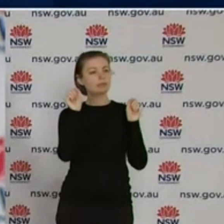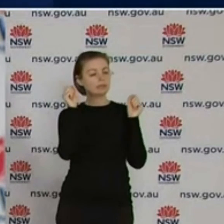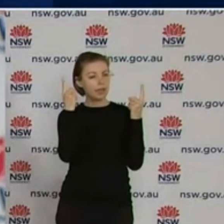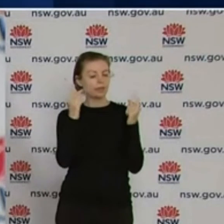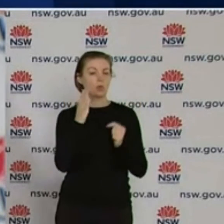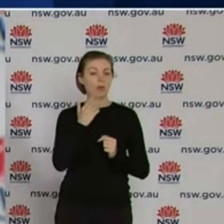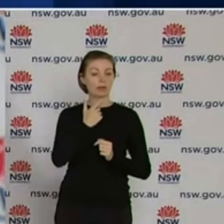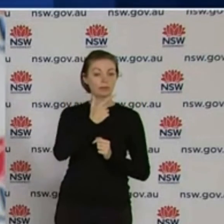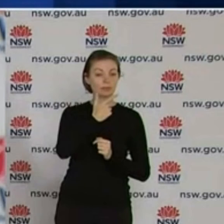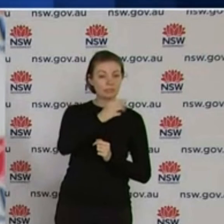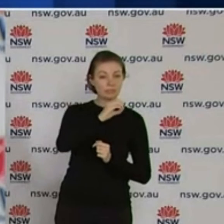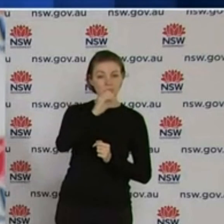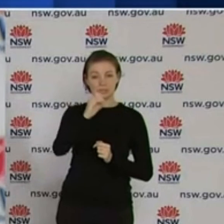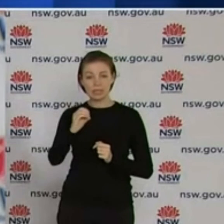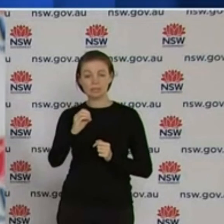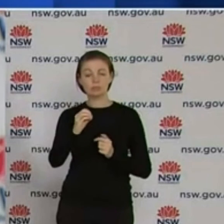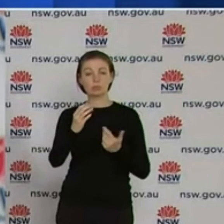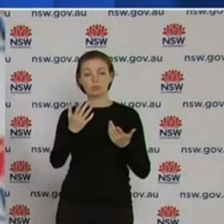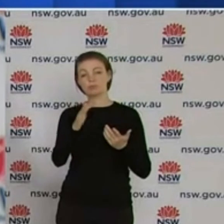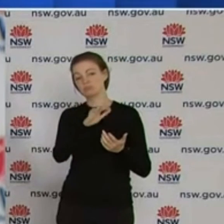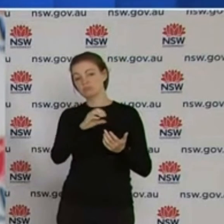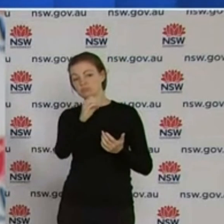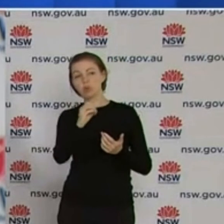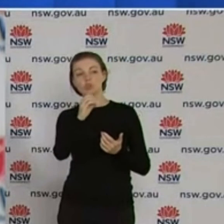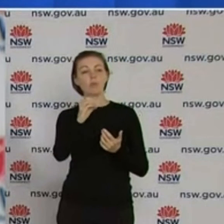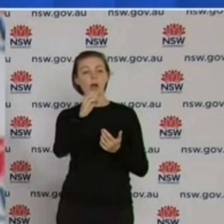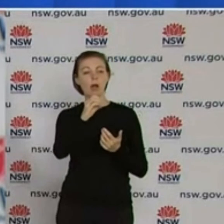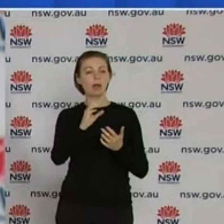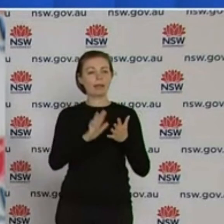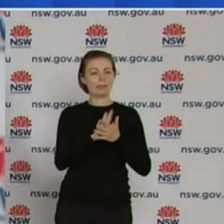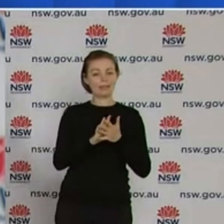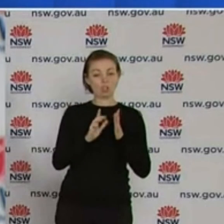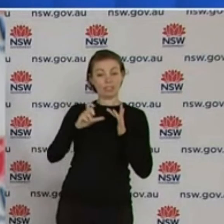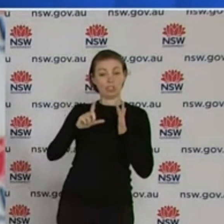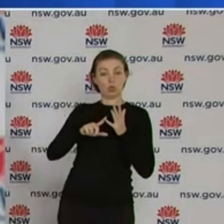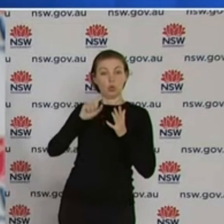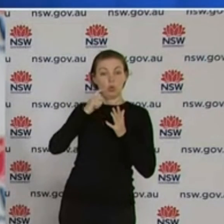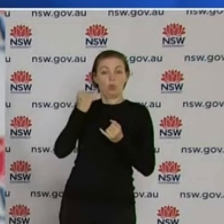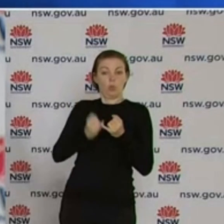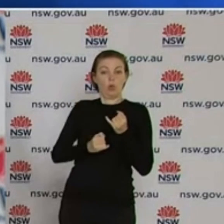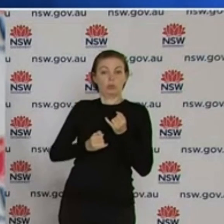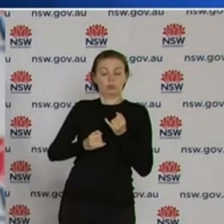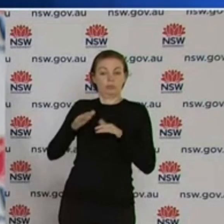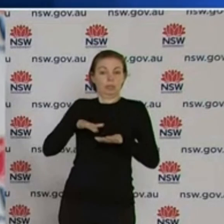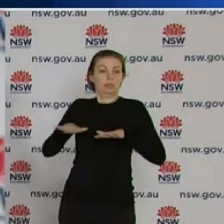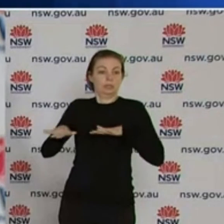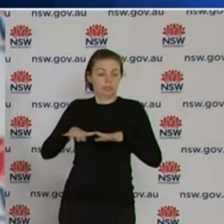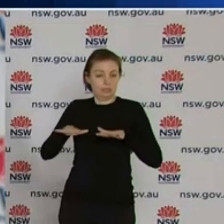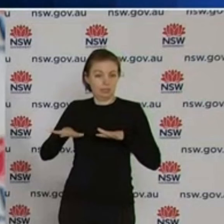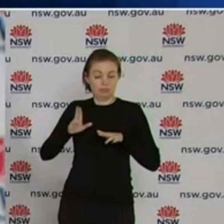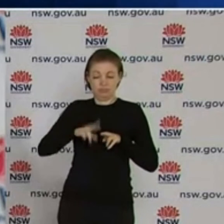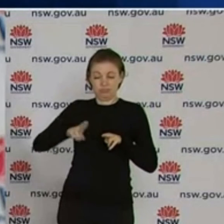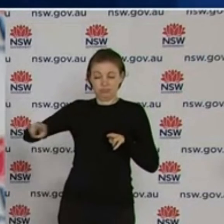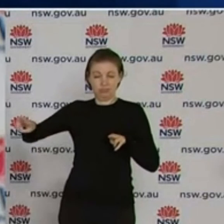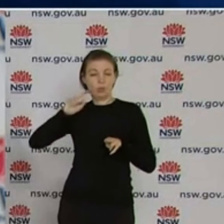to that stage in October, it means that ICU units will look different. Other parts of a hospital might be an